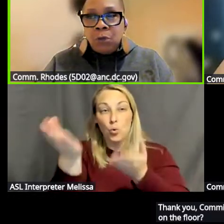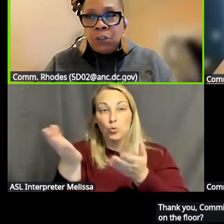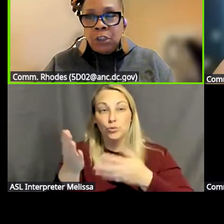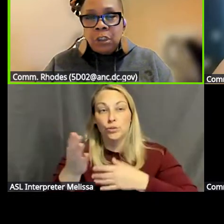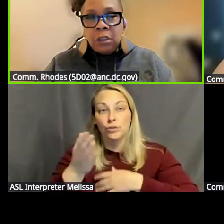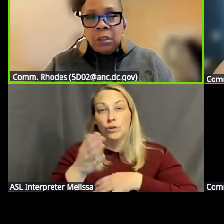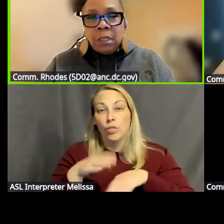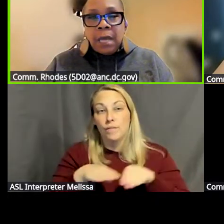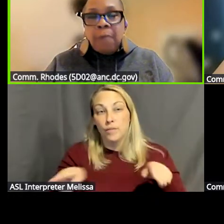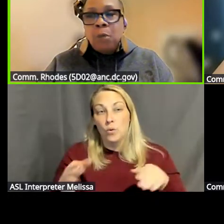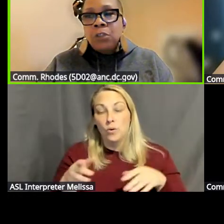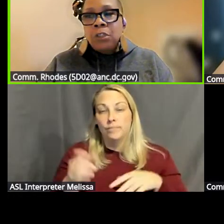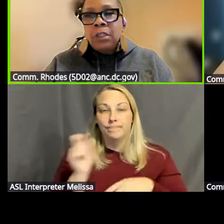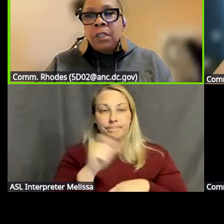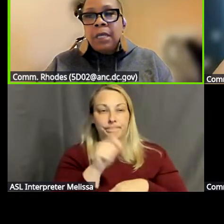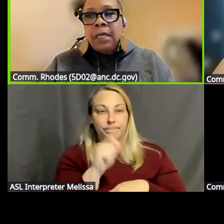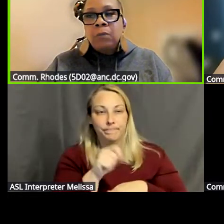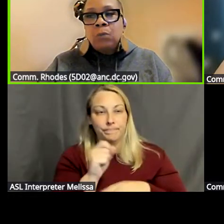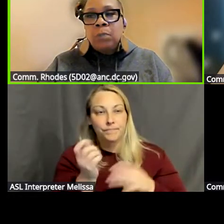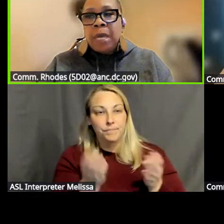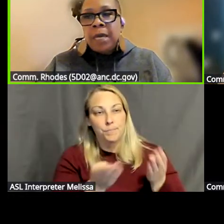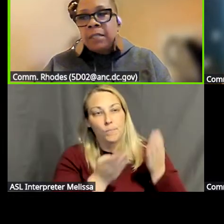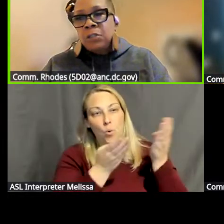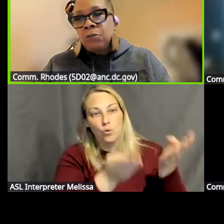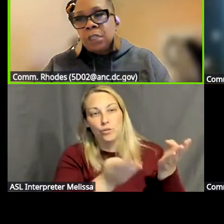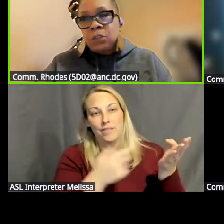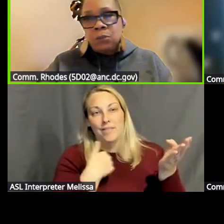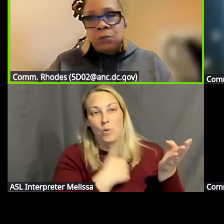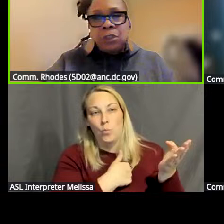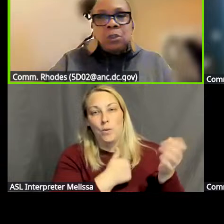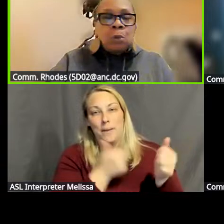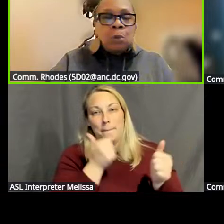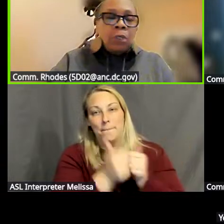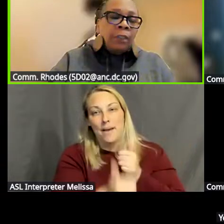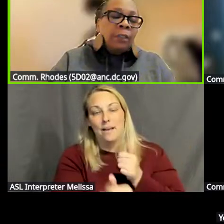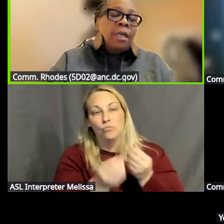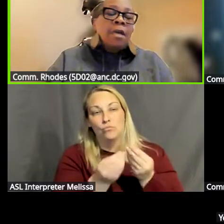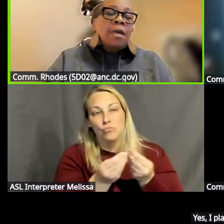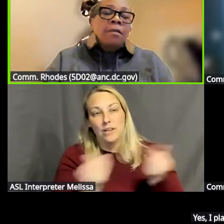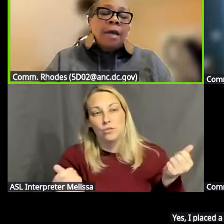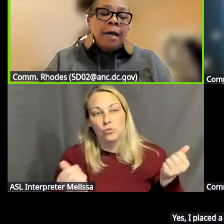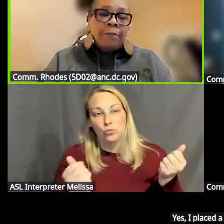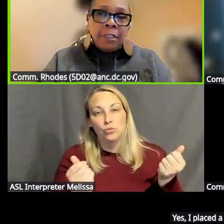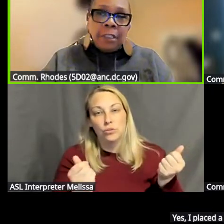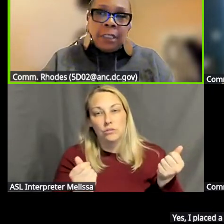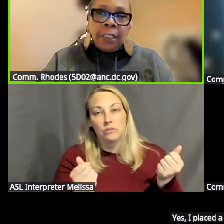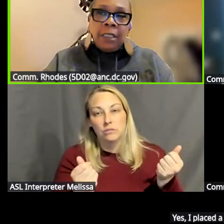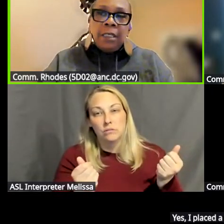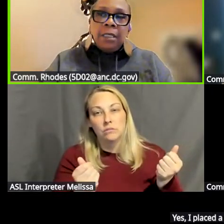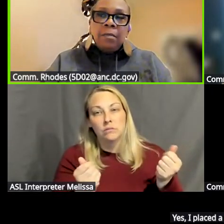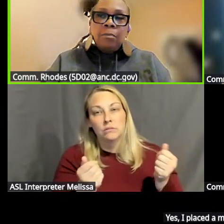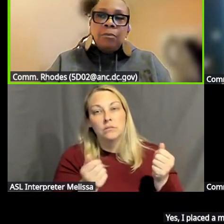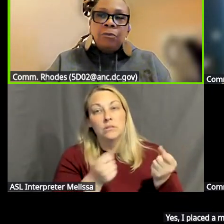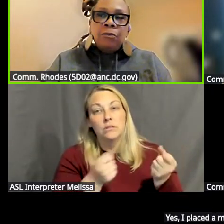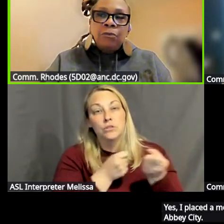motion. I motion that we pass the resolution supporting the Ivy